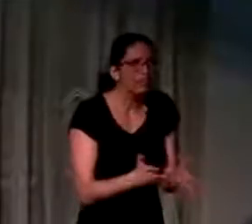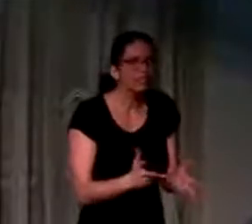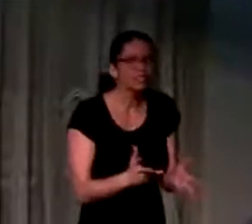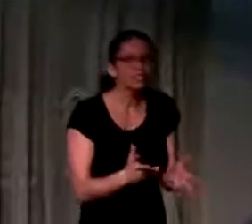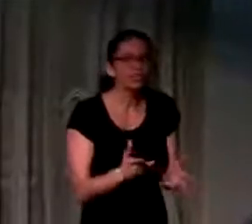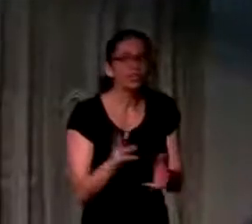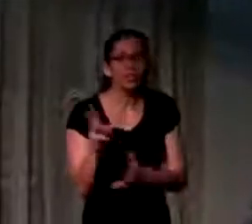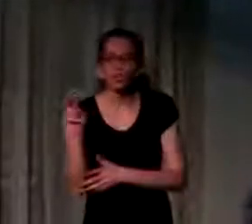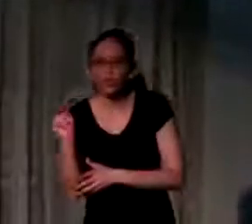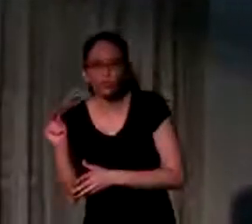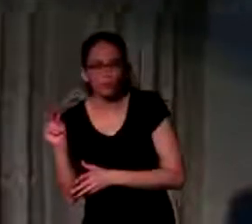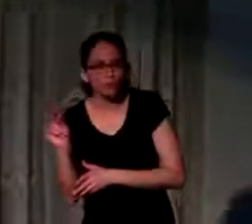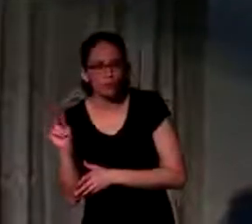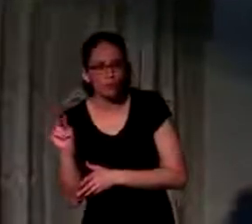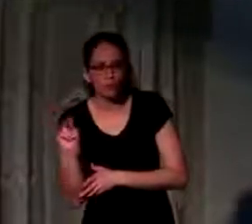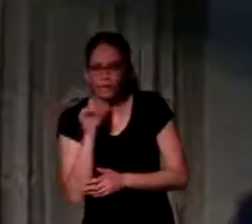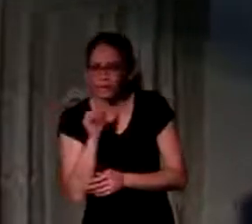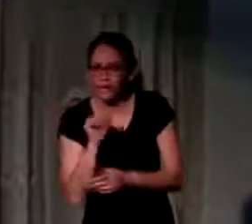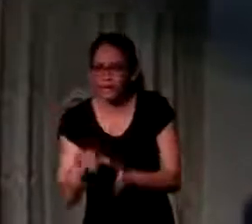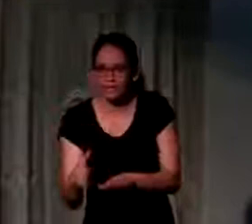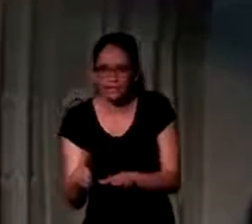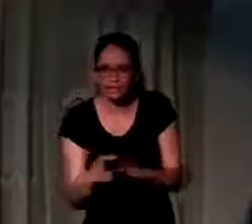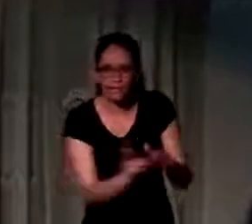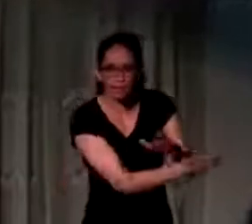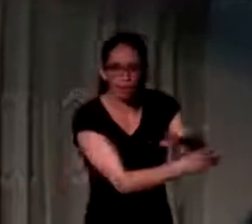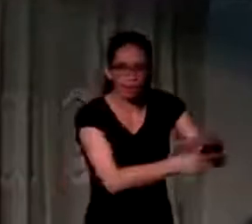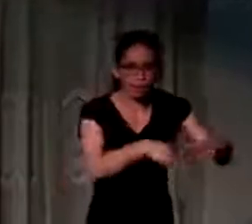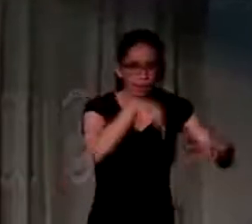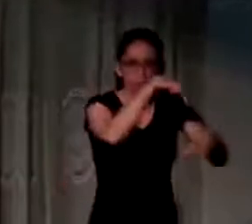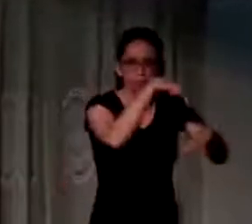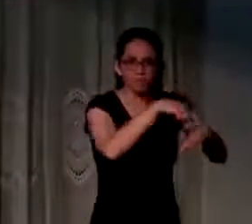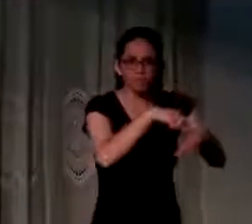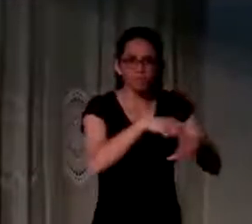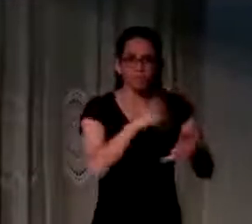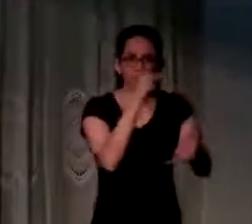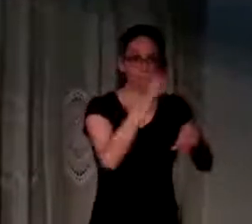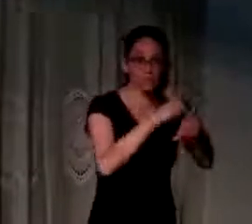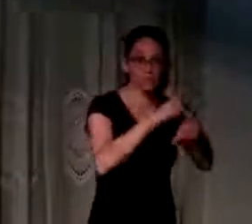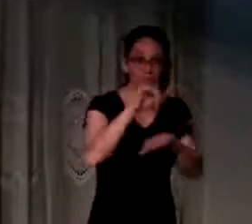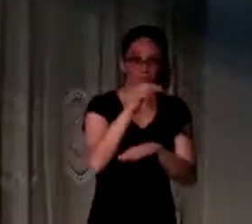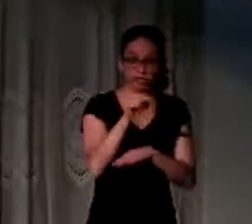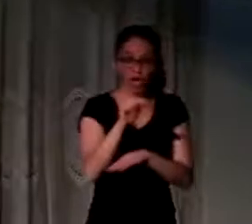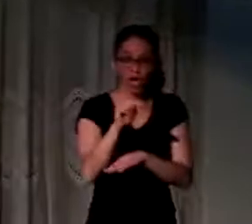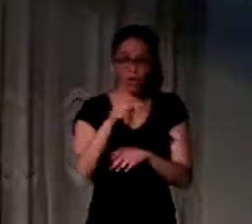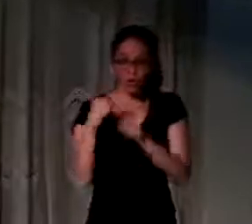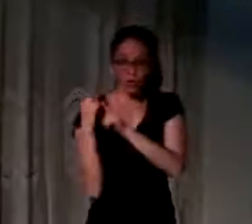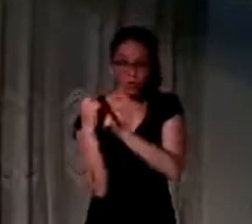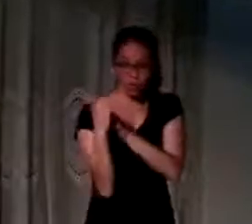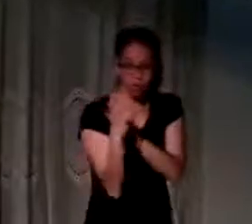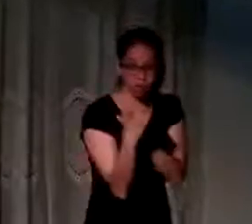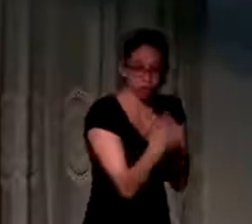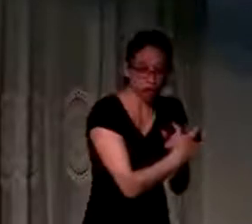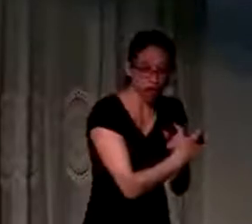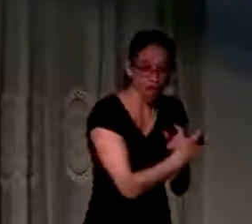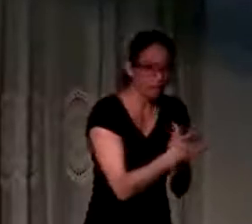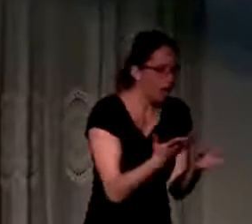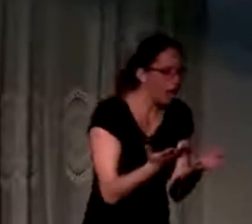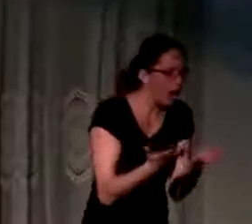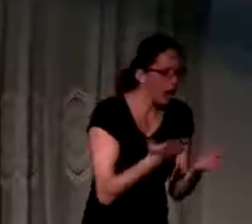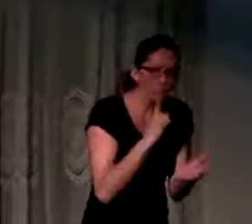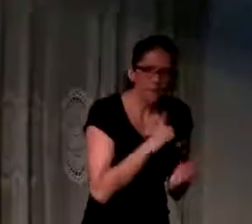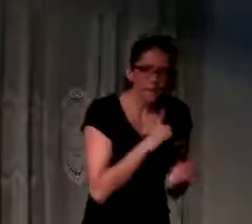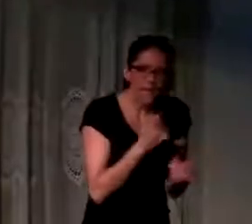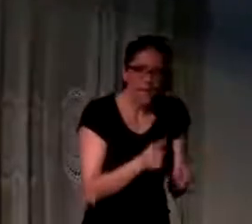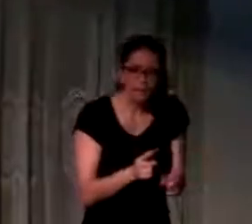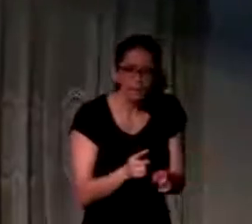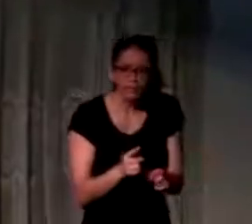He's not dead. And so Peter and John, they run. Maybe not. Could it possibly be? And they go,